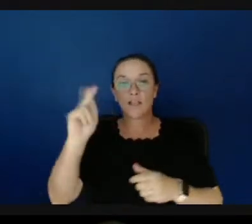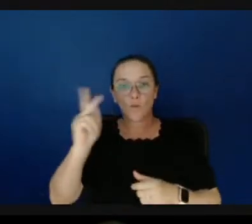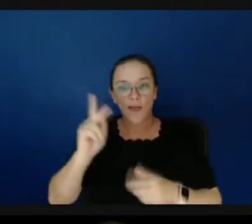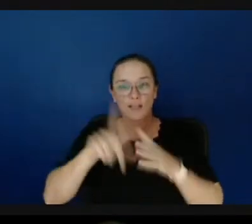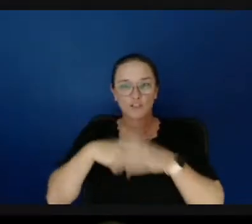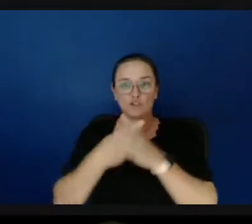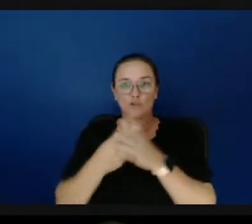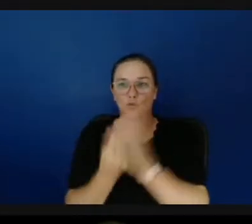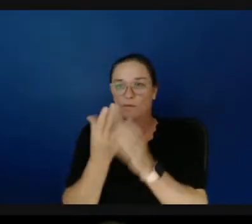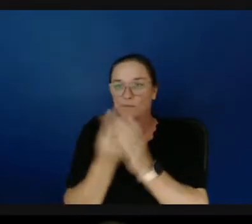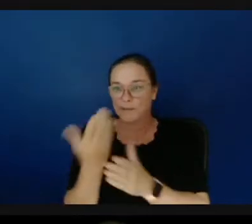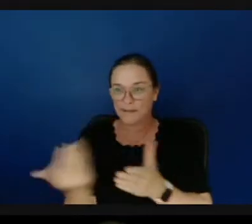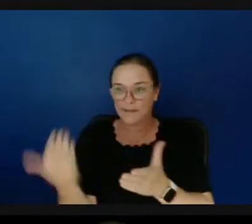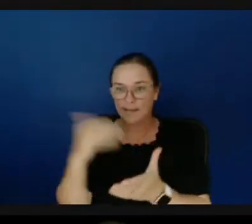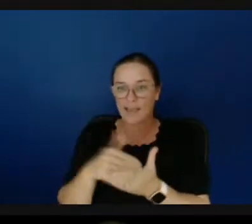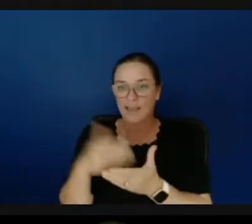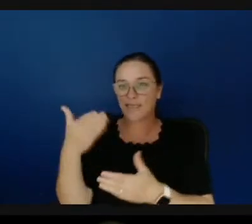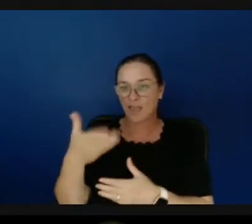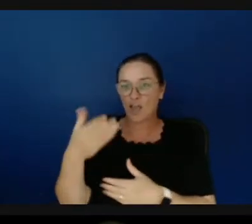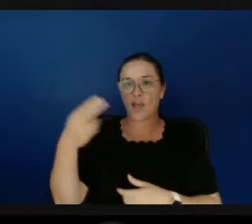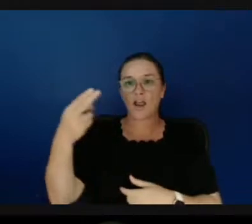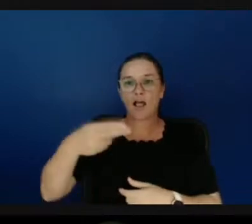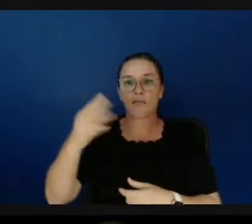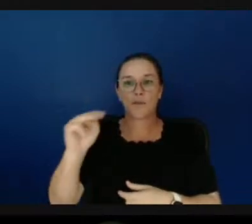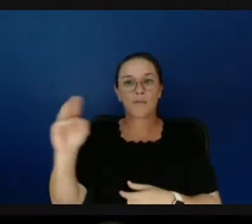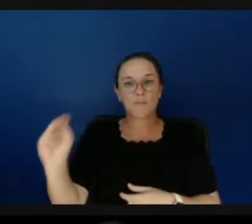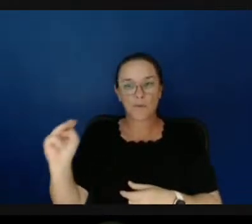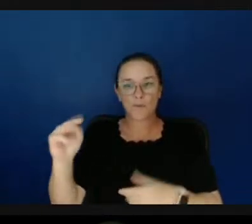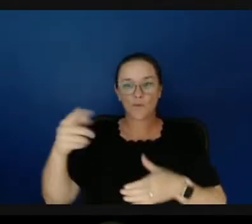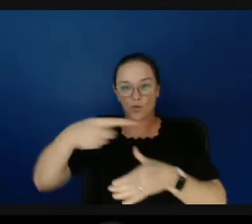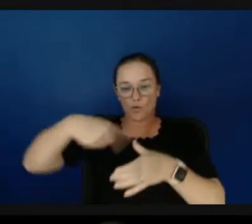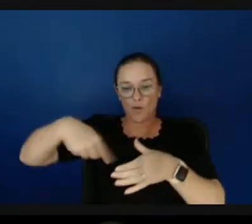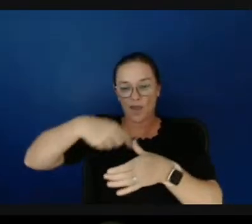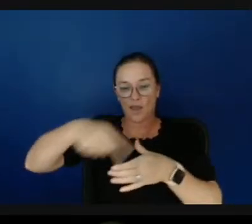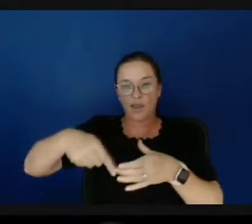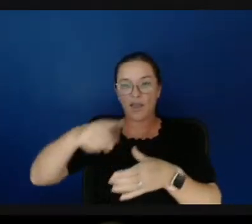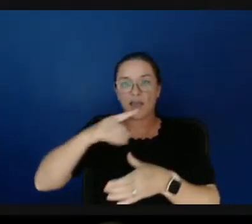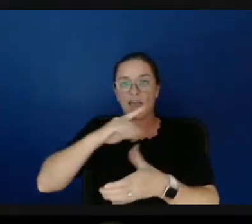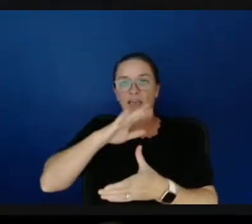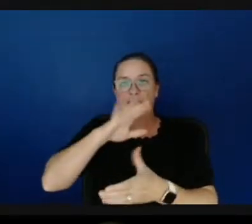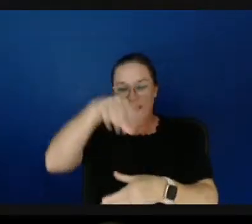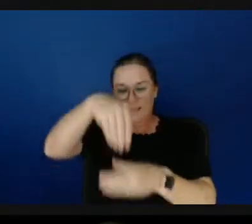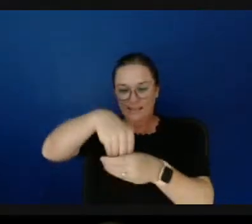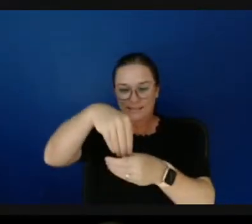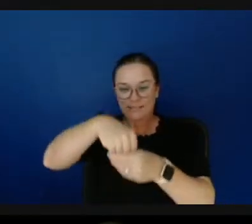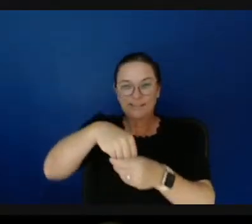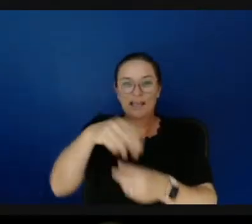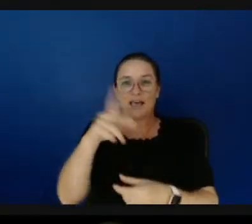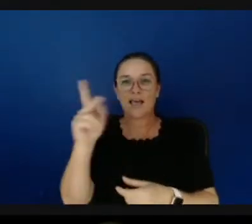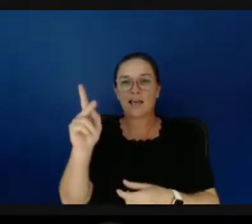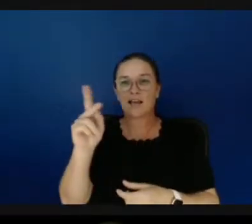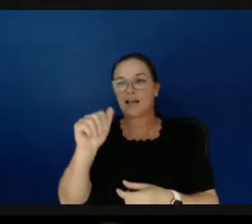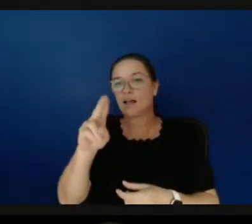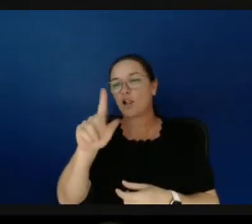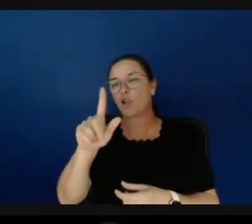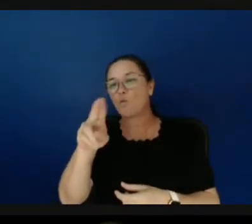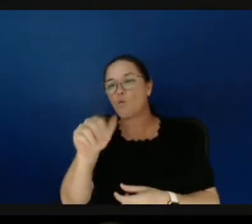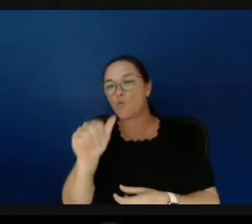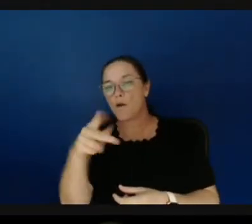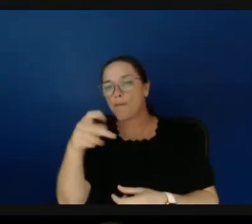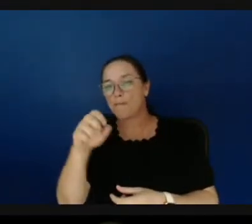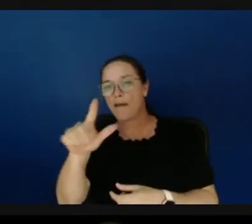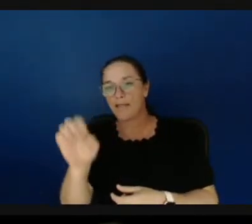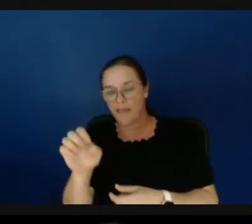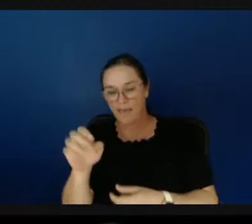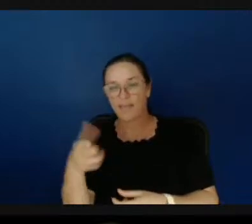at its summit in Halema'uma'u crater inside of Pele, the main caldera. You see here a time